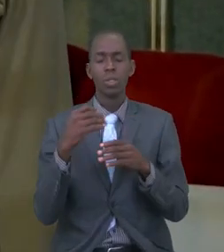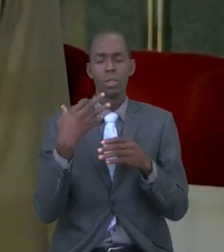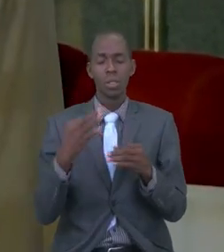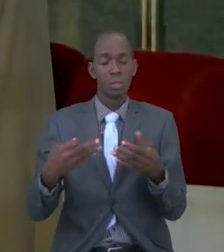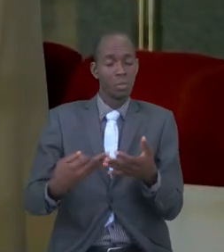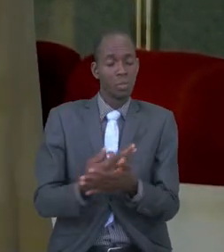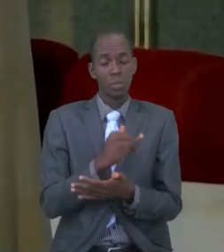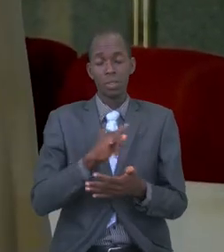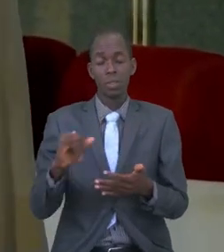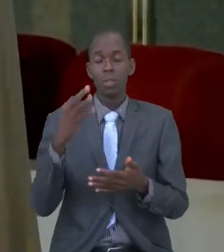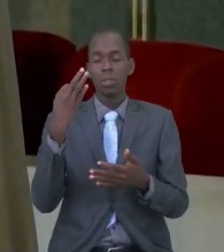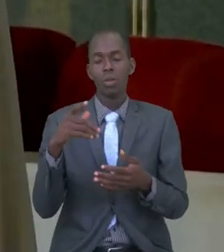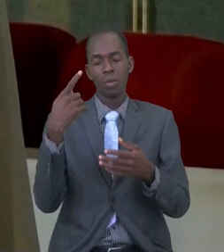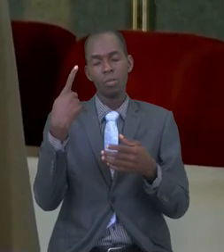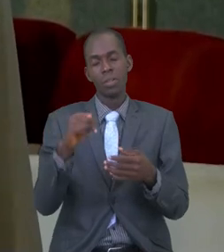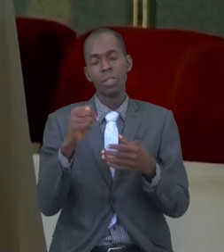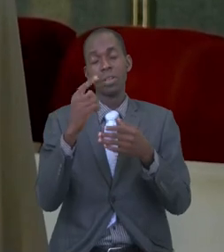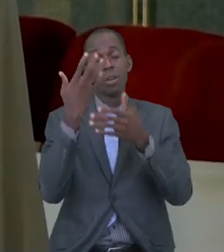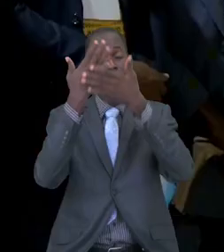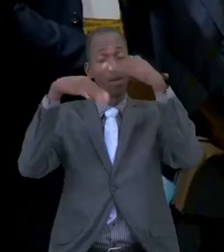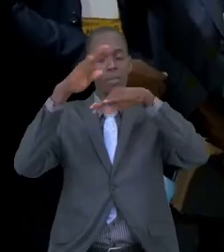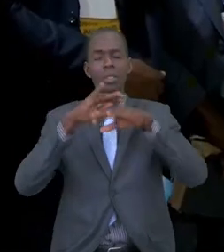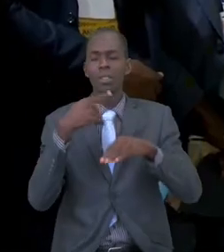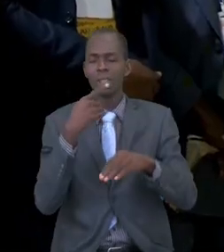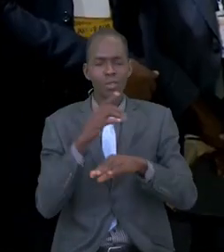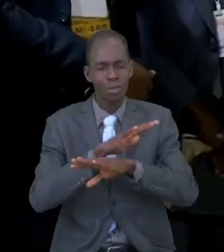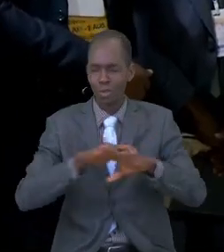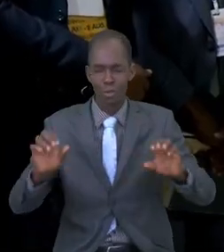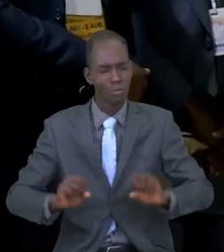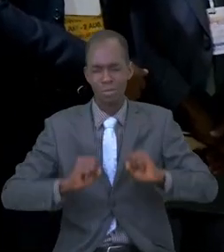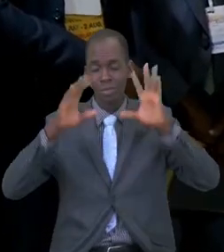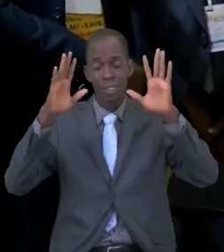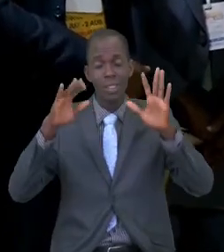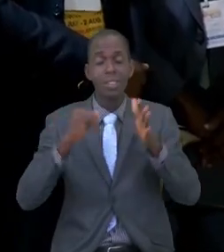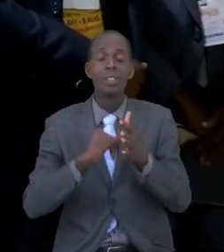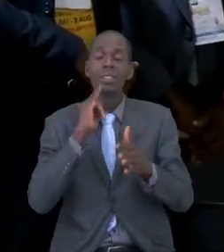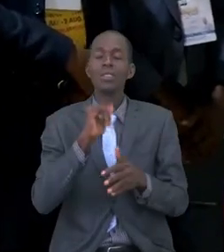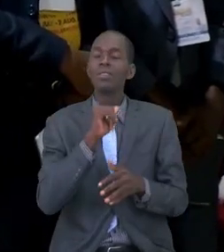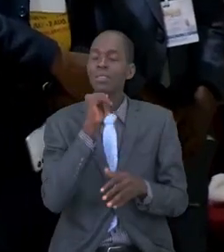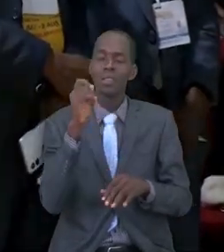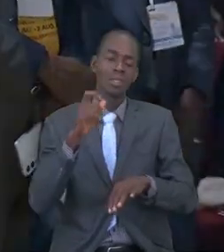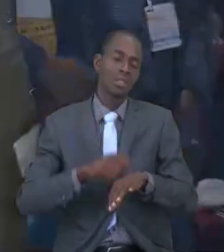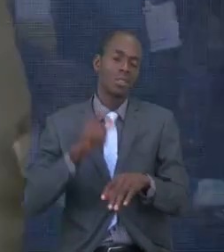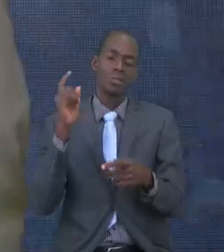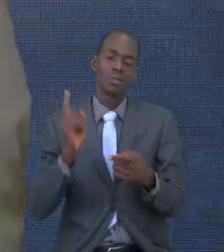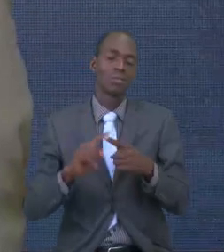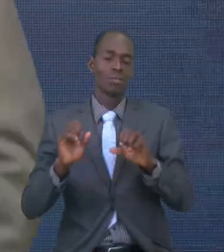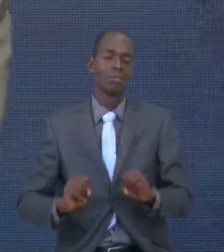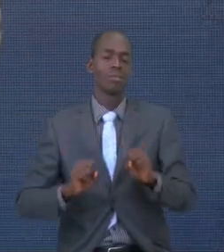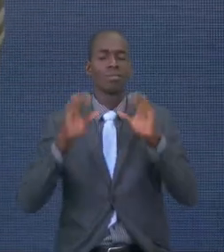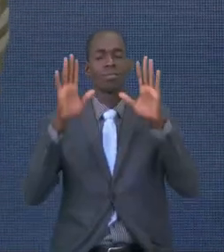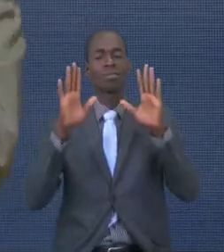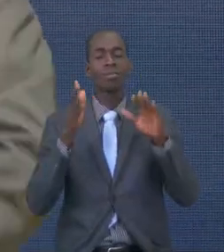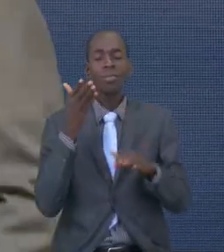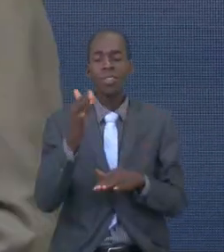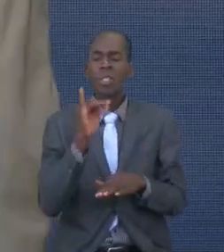them every time, don't give up. Amen. It's not time to give up. Amen. There's